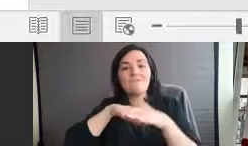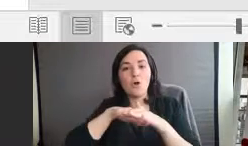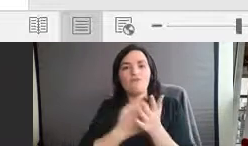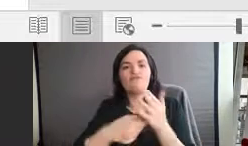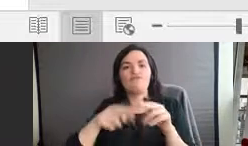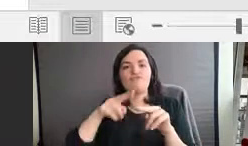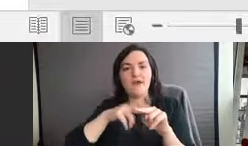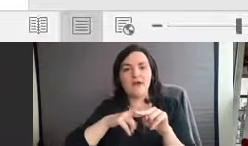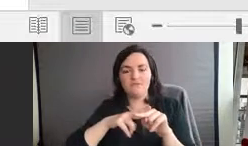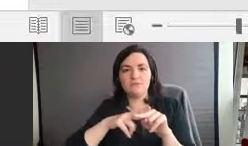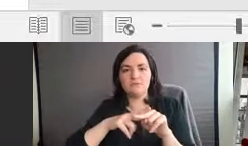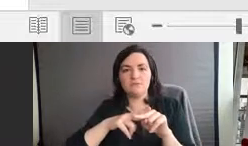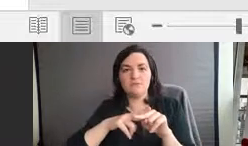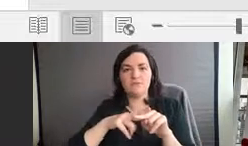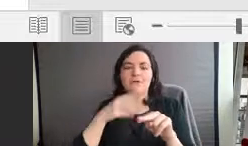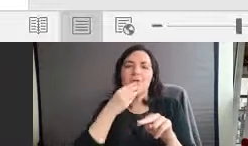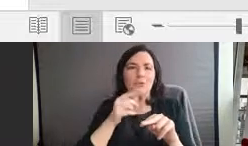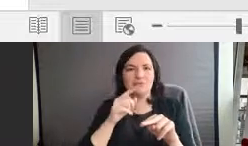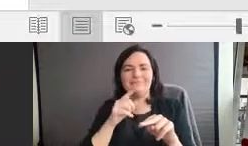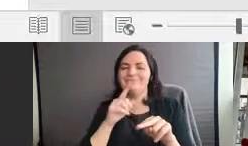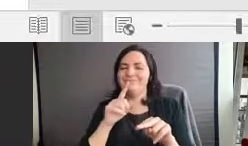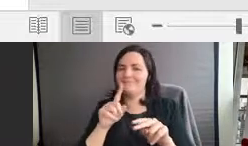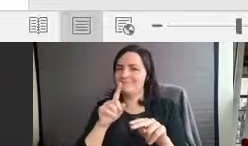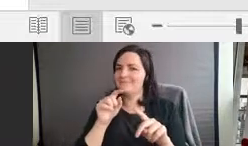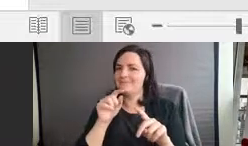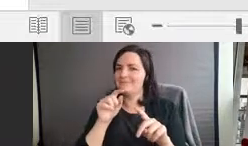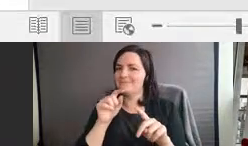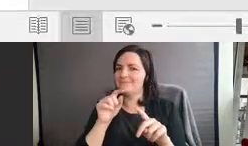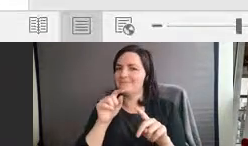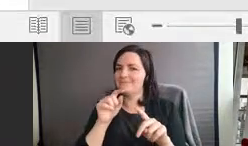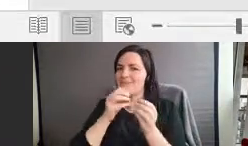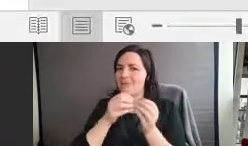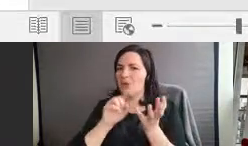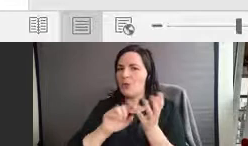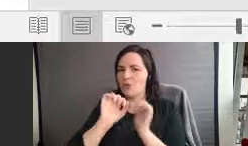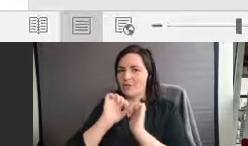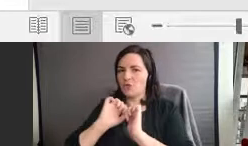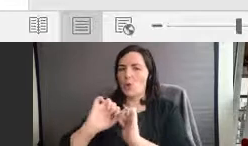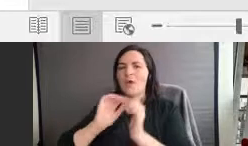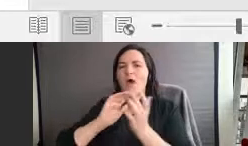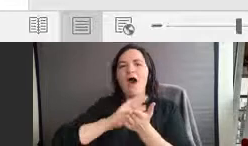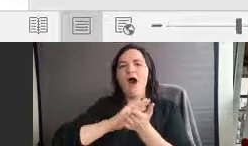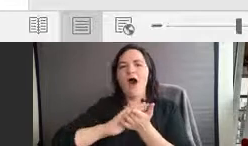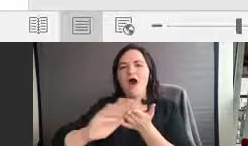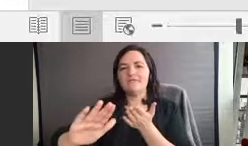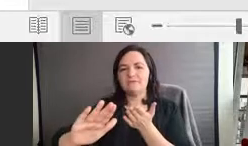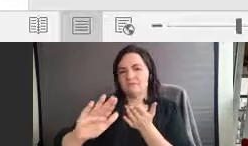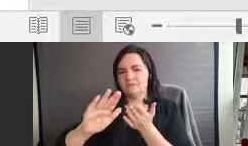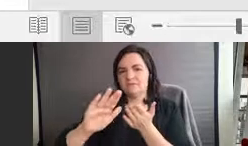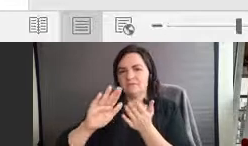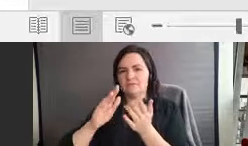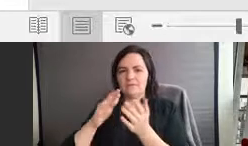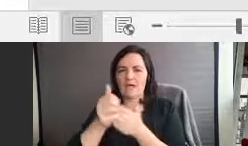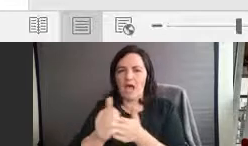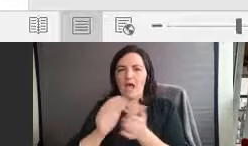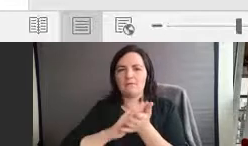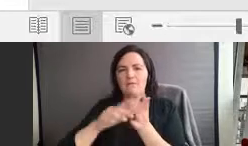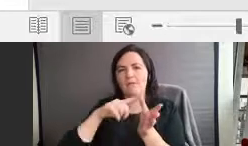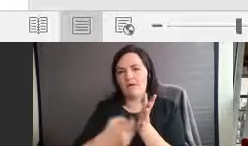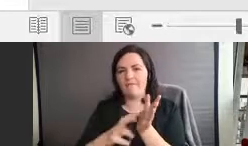using the Harvard LSBU guidelines. So reference number 1, the book or the journal article number